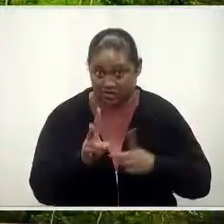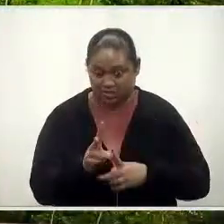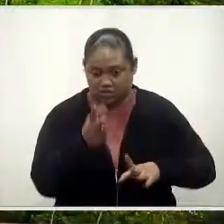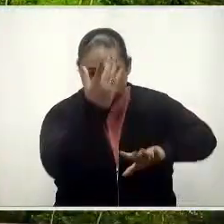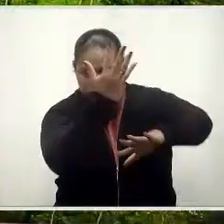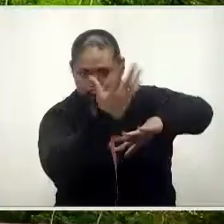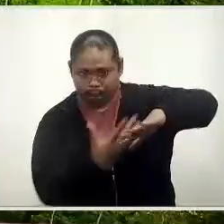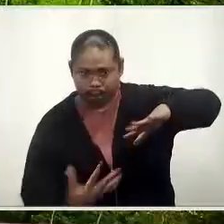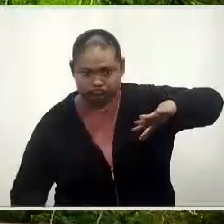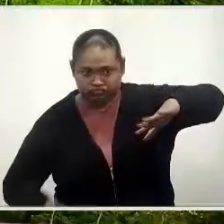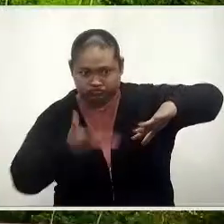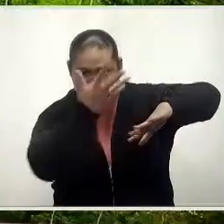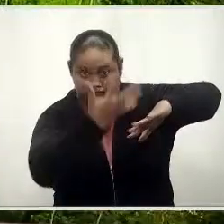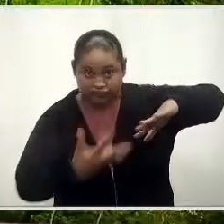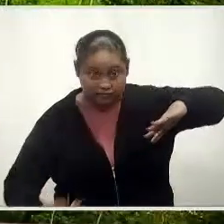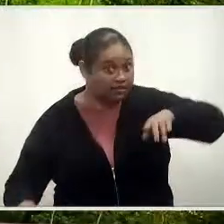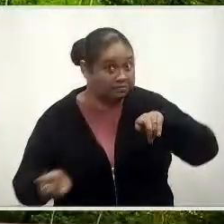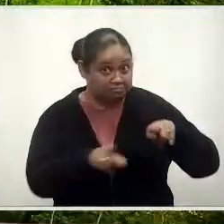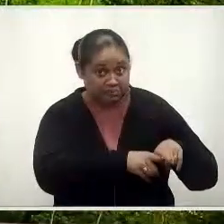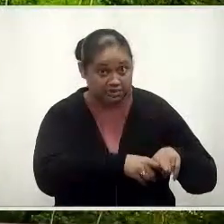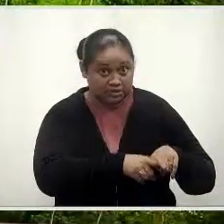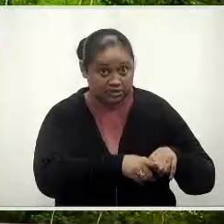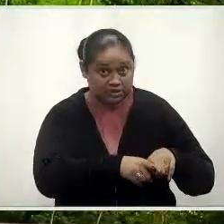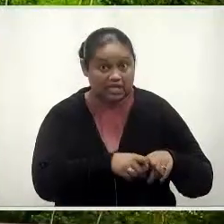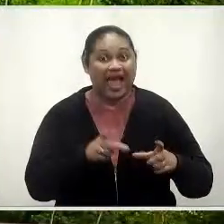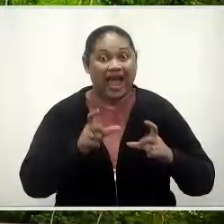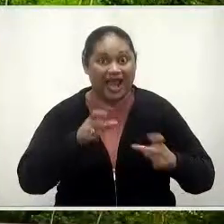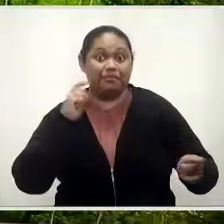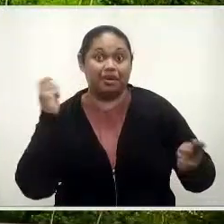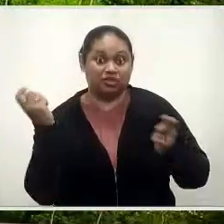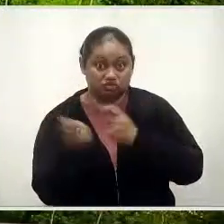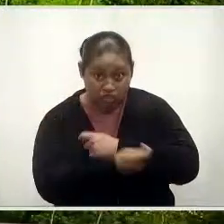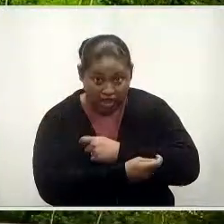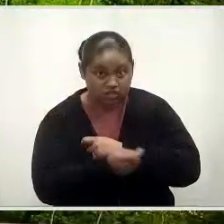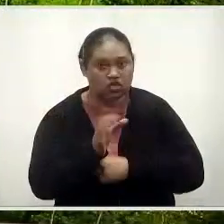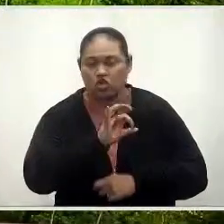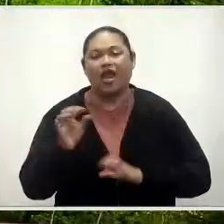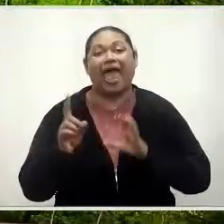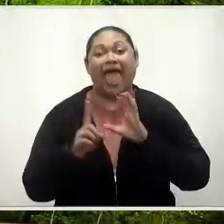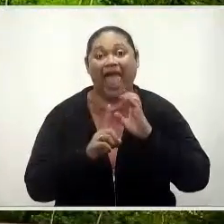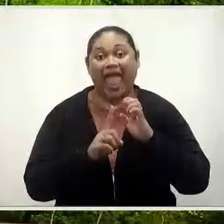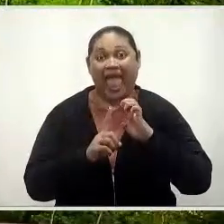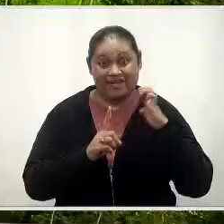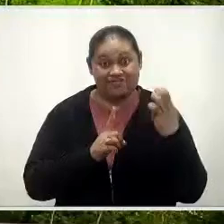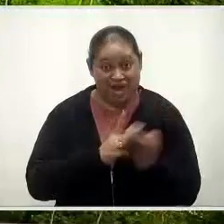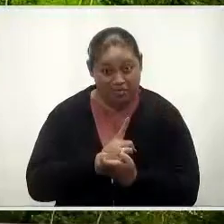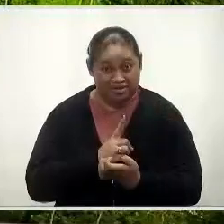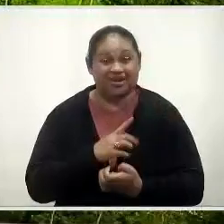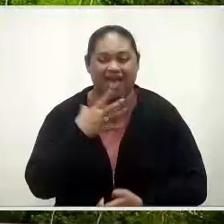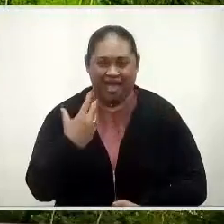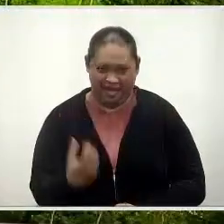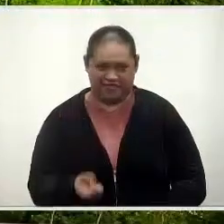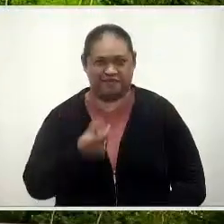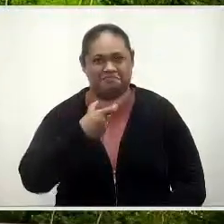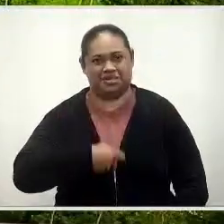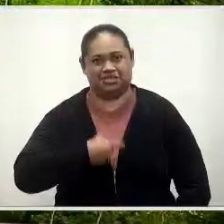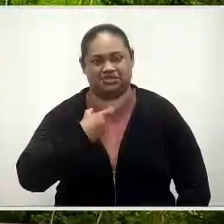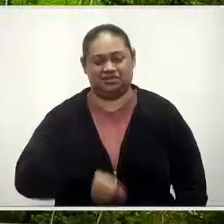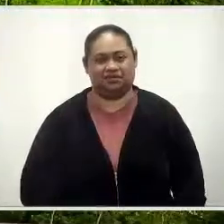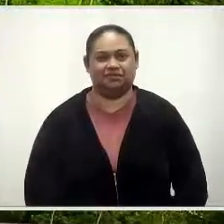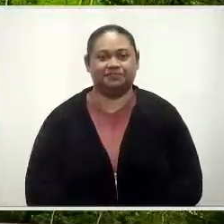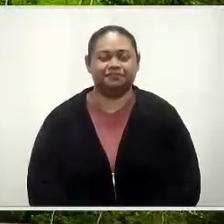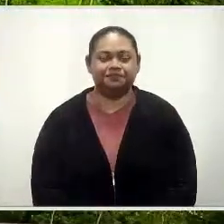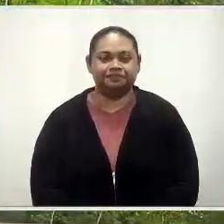burial ground is a reminder that the effects of climate change are not just environmental, they are deeply personal. Shania Prasad with